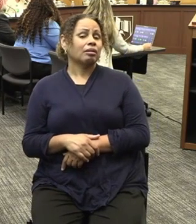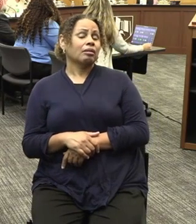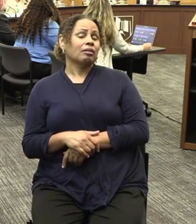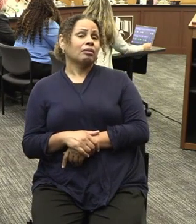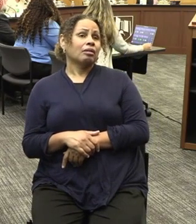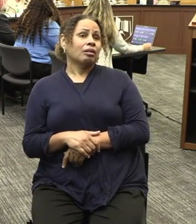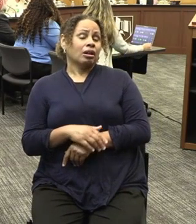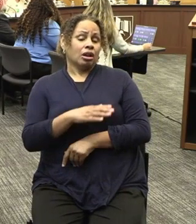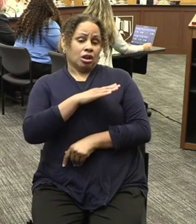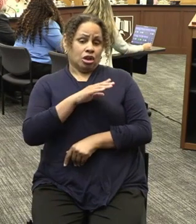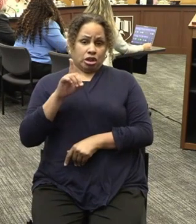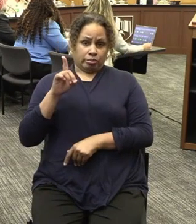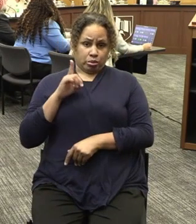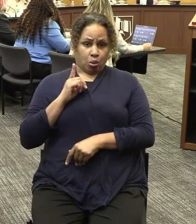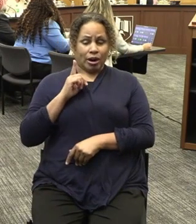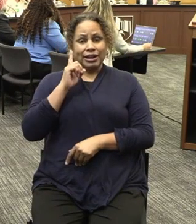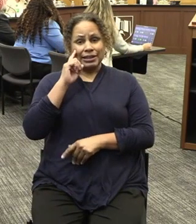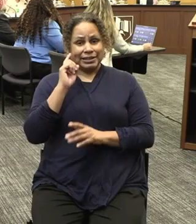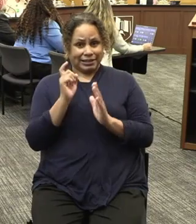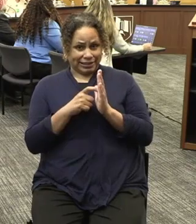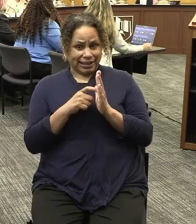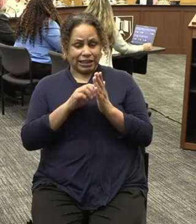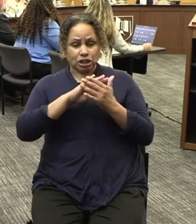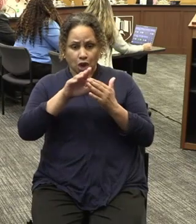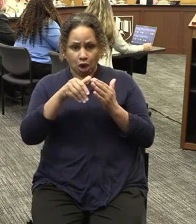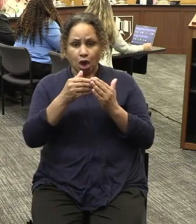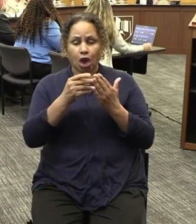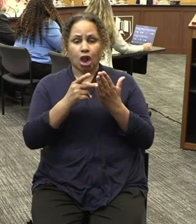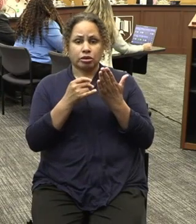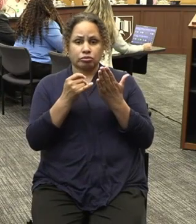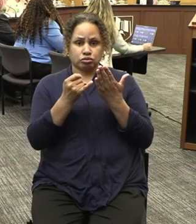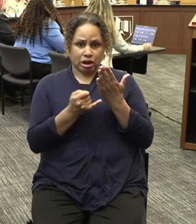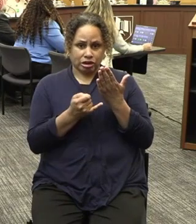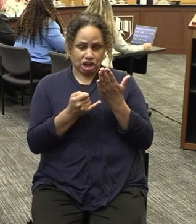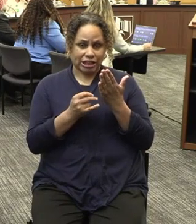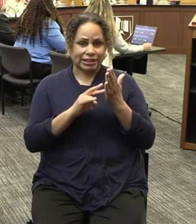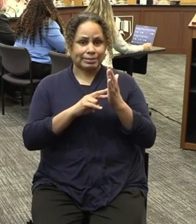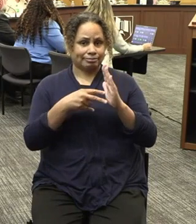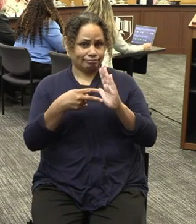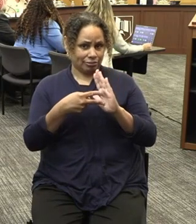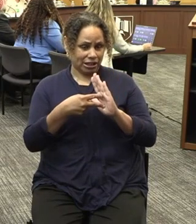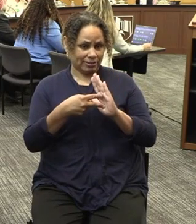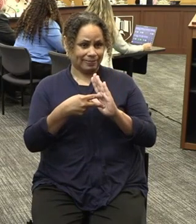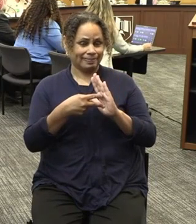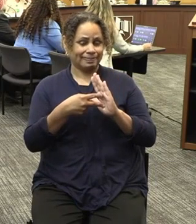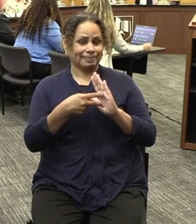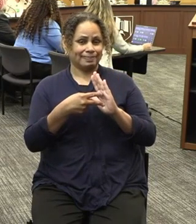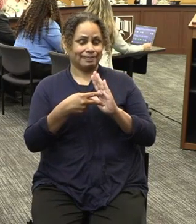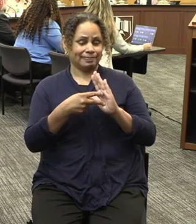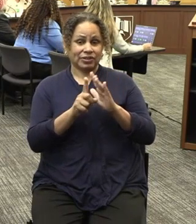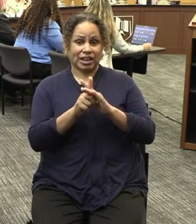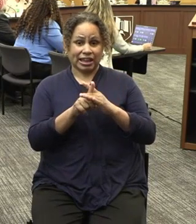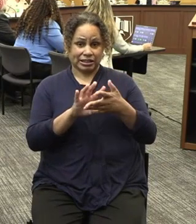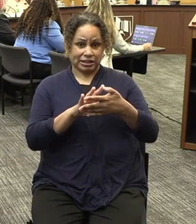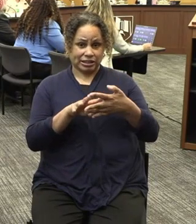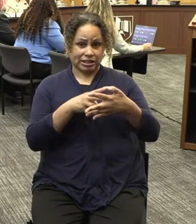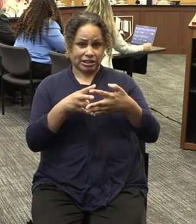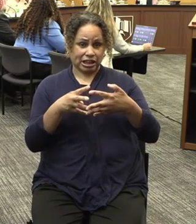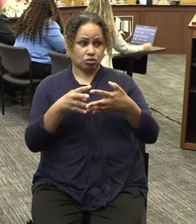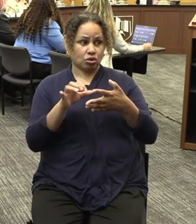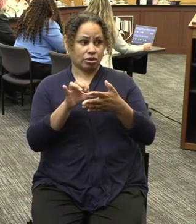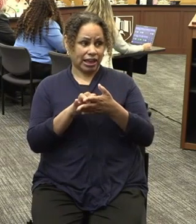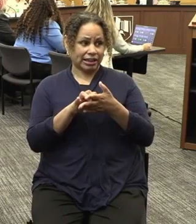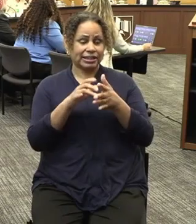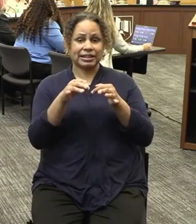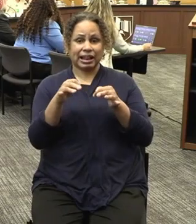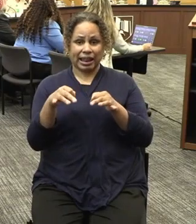The board sees all projects in, on the schedule that is laid